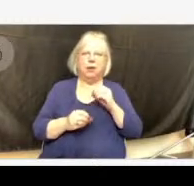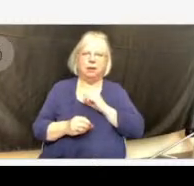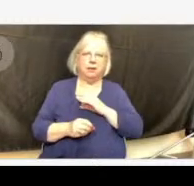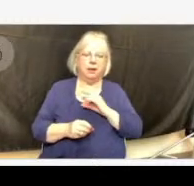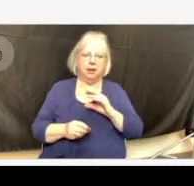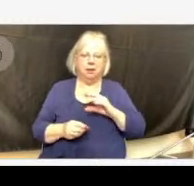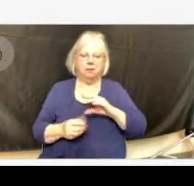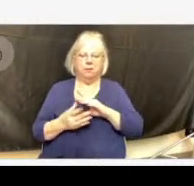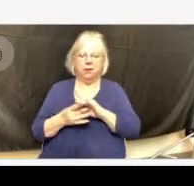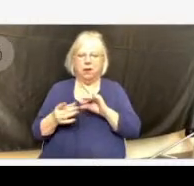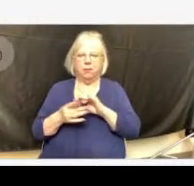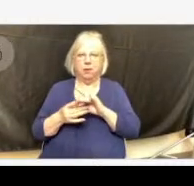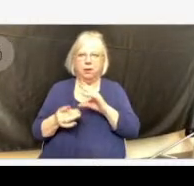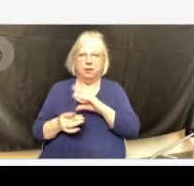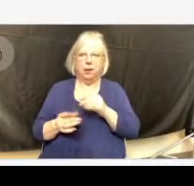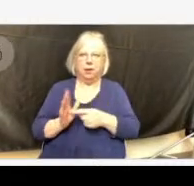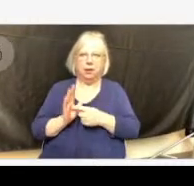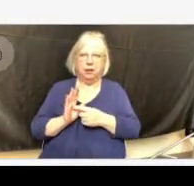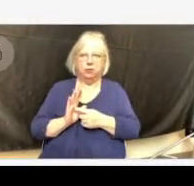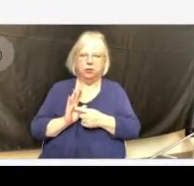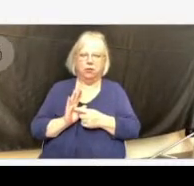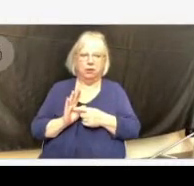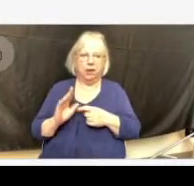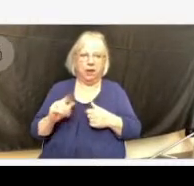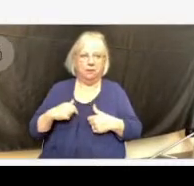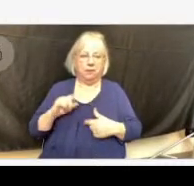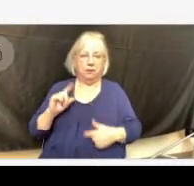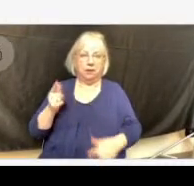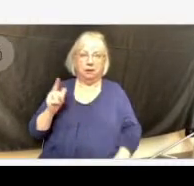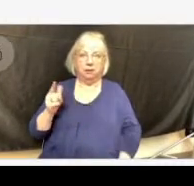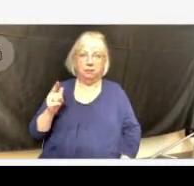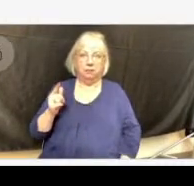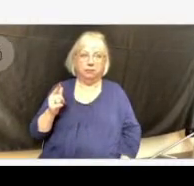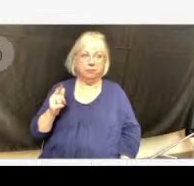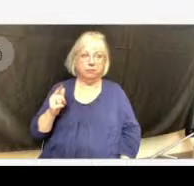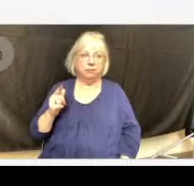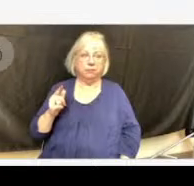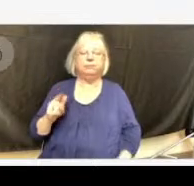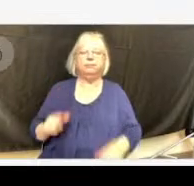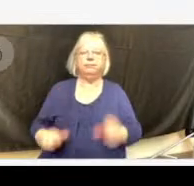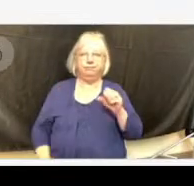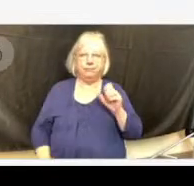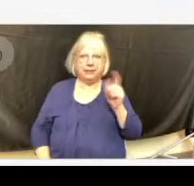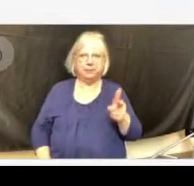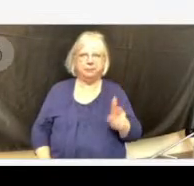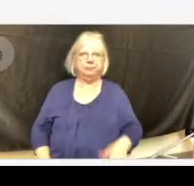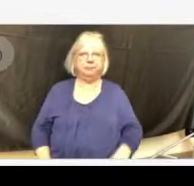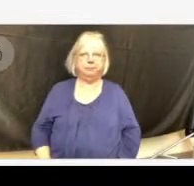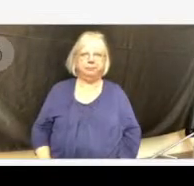conditions. Is there a second? Can